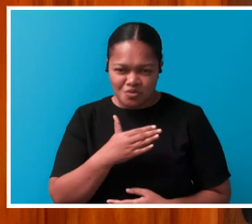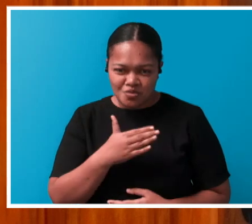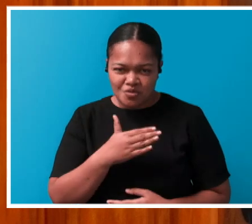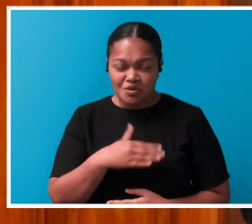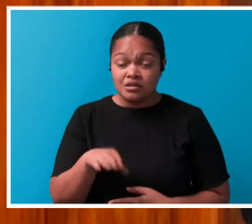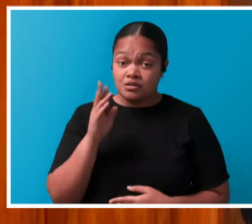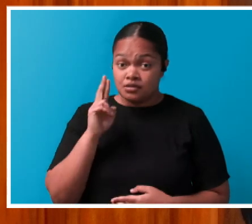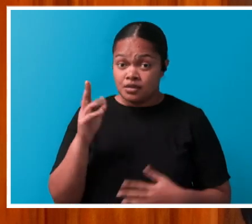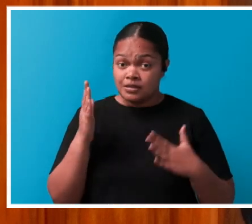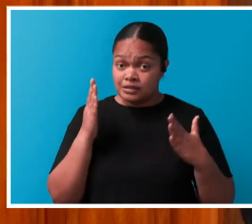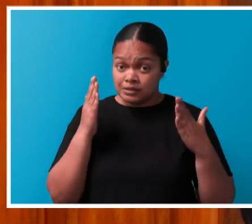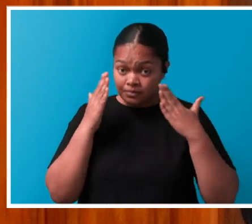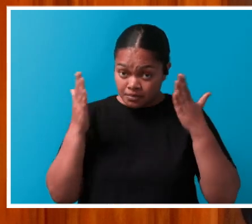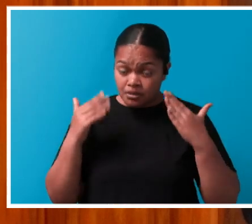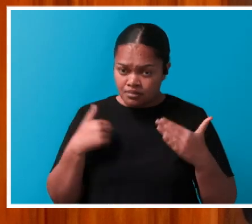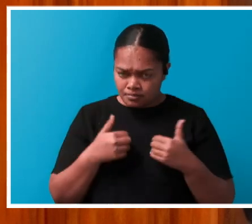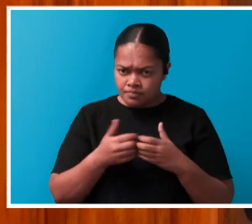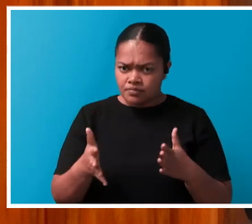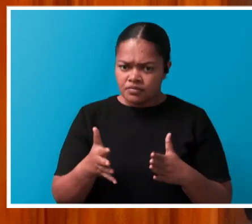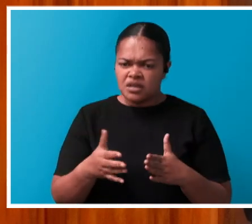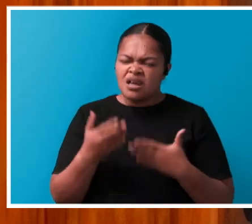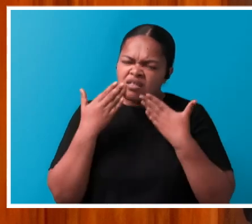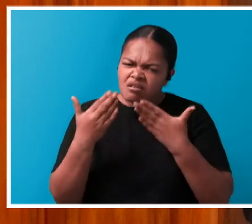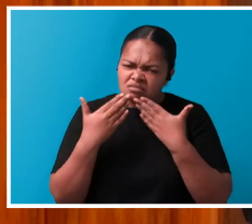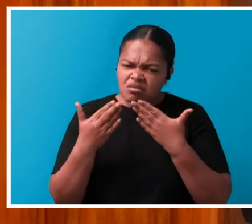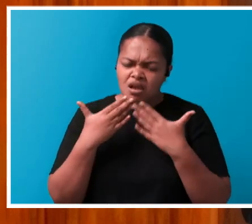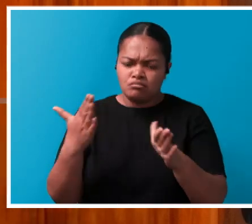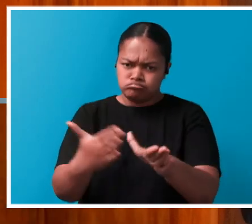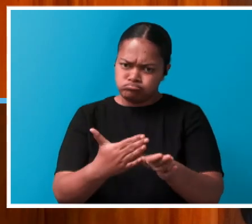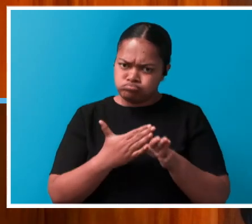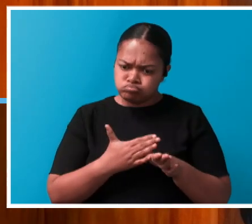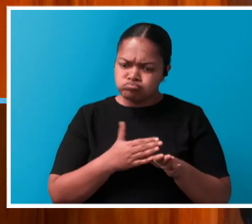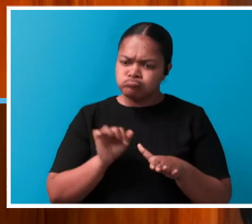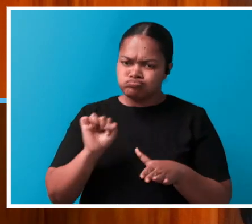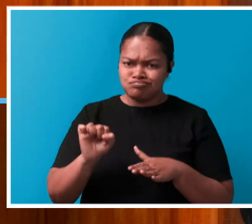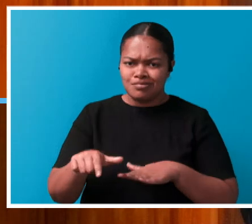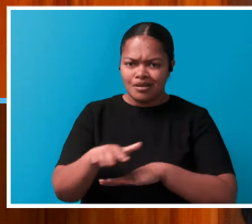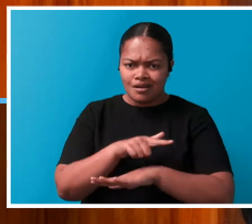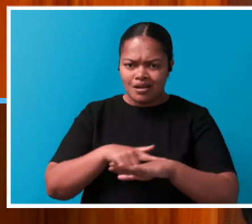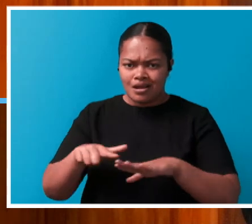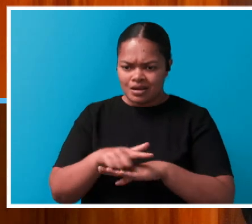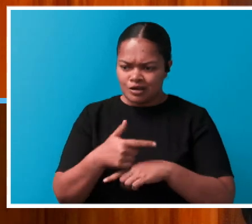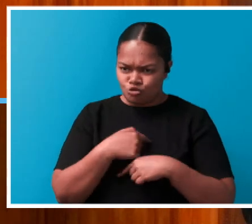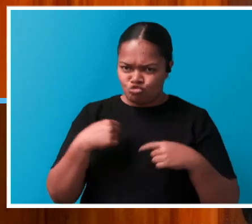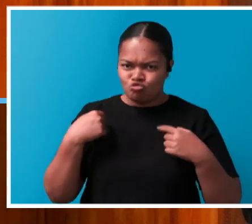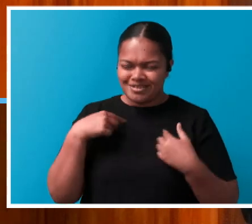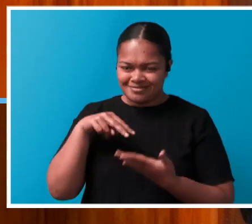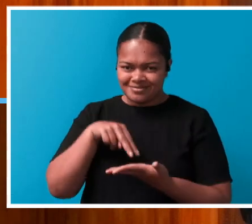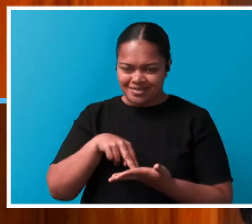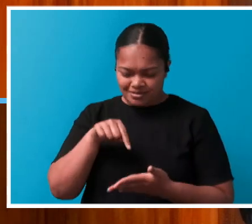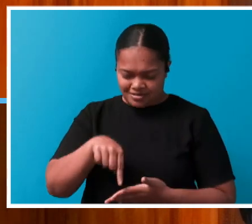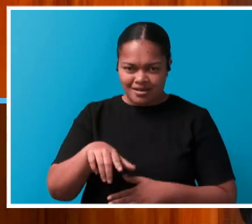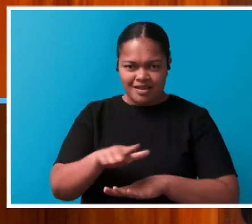sir, I begin by acknowledging the traditional owners and custodians of the land which we stand here today.